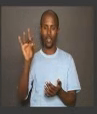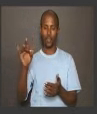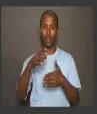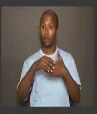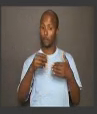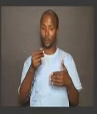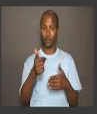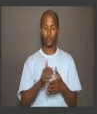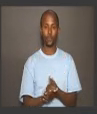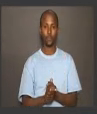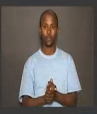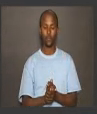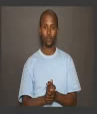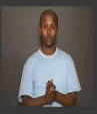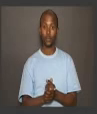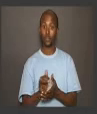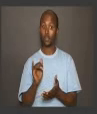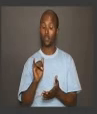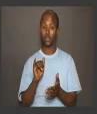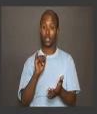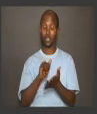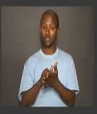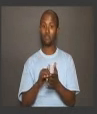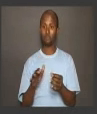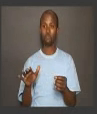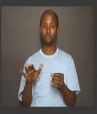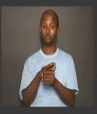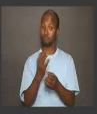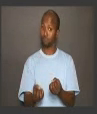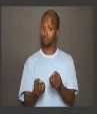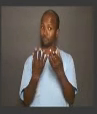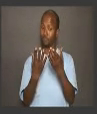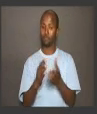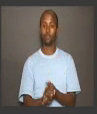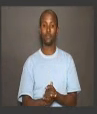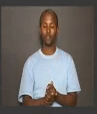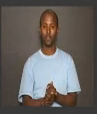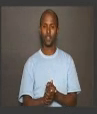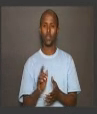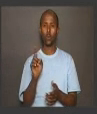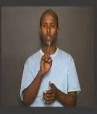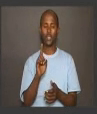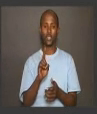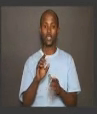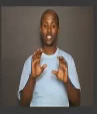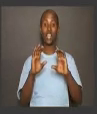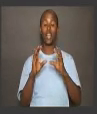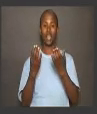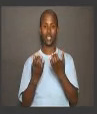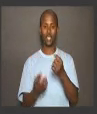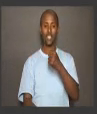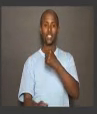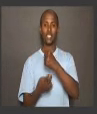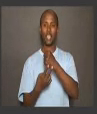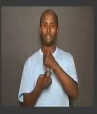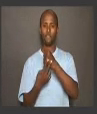524,288. That is far too much. What if the class saved for